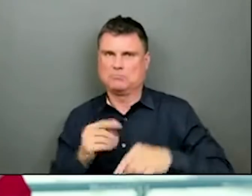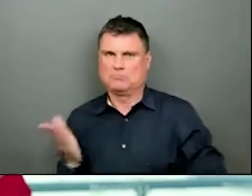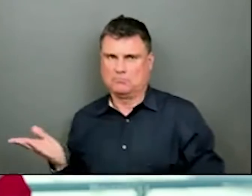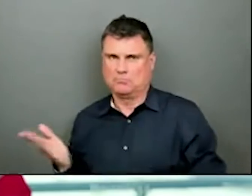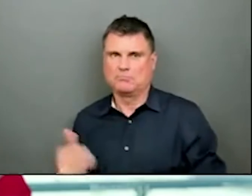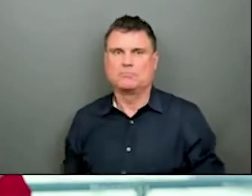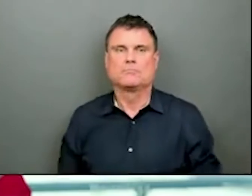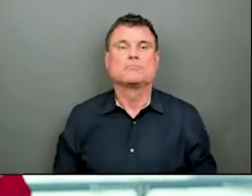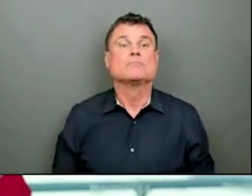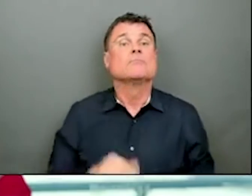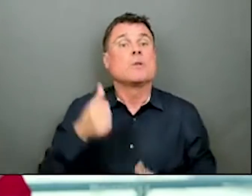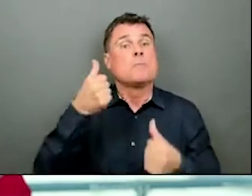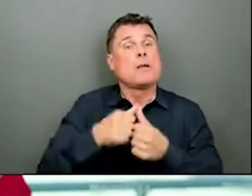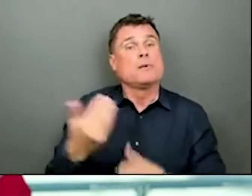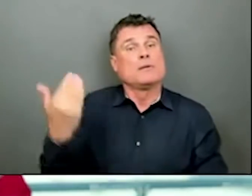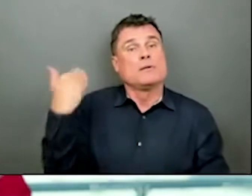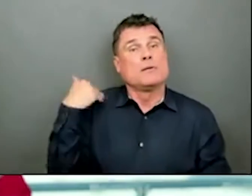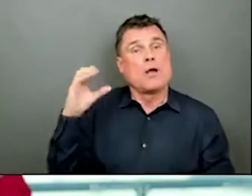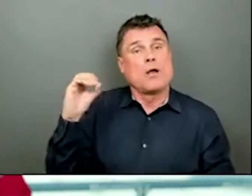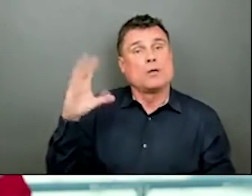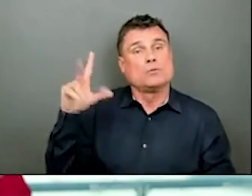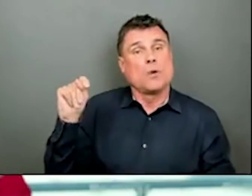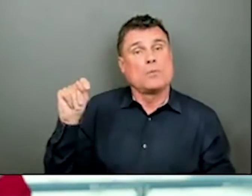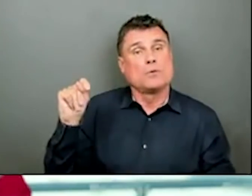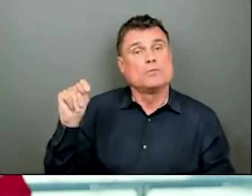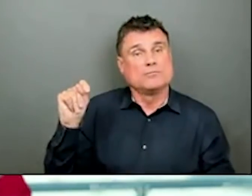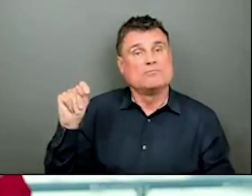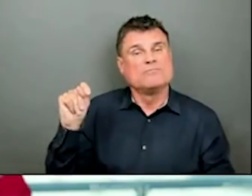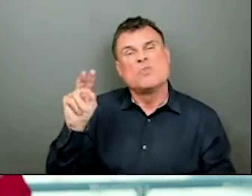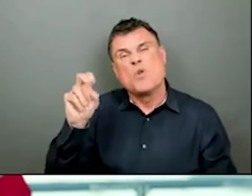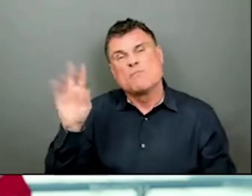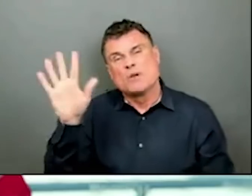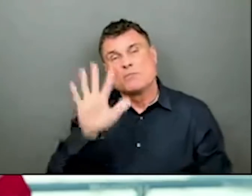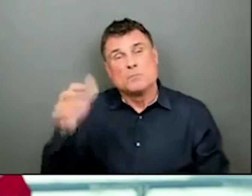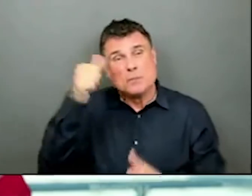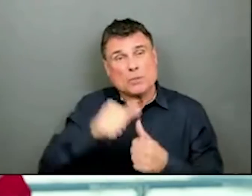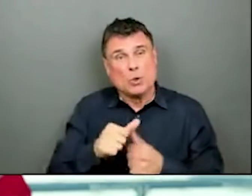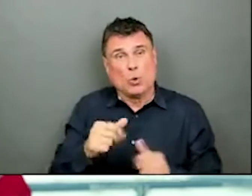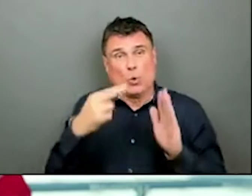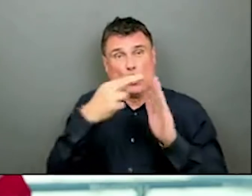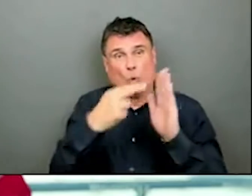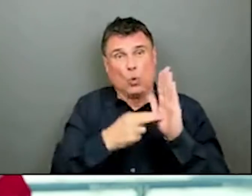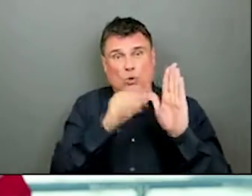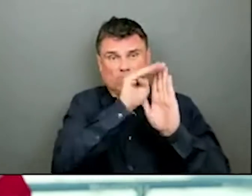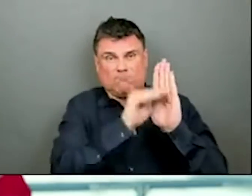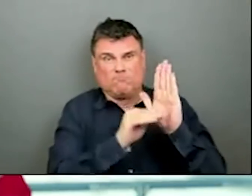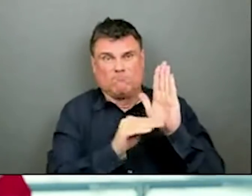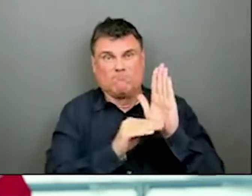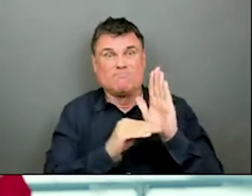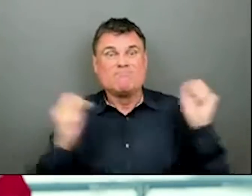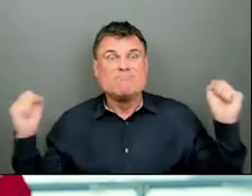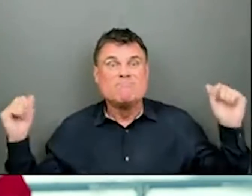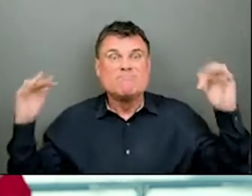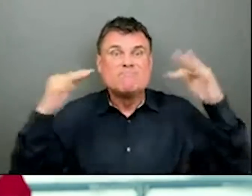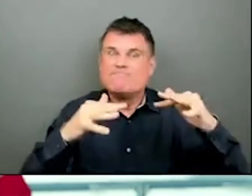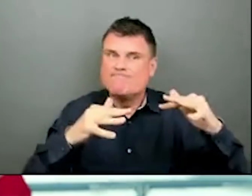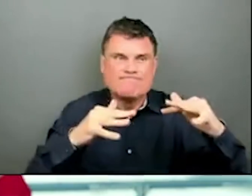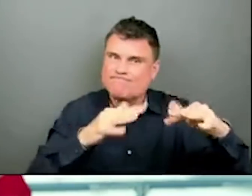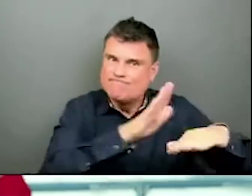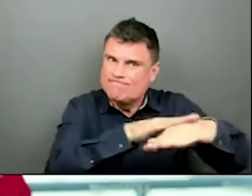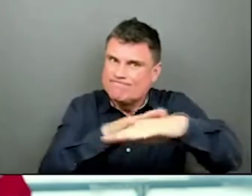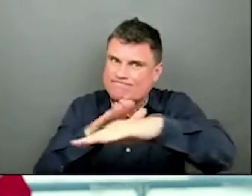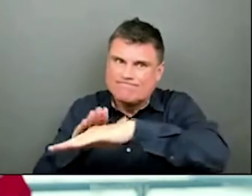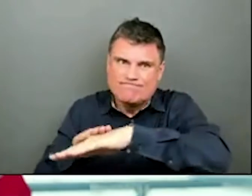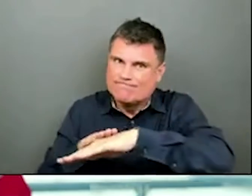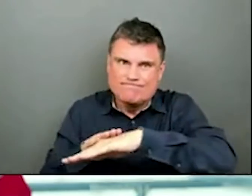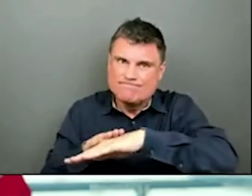in place some very strict measures around social gatherings, and I am reminding people that those measures are still in place, and I